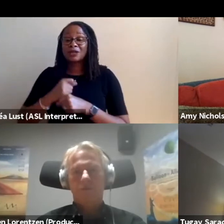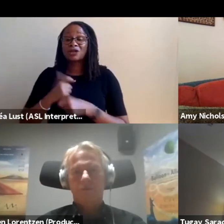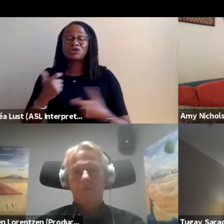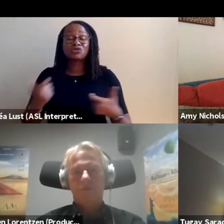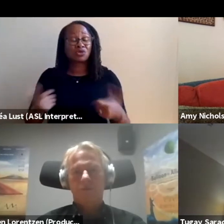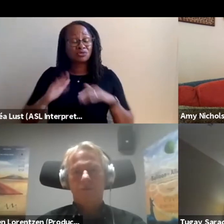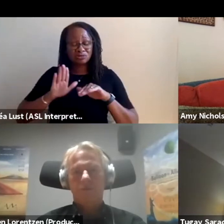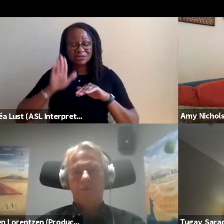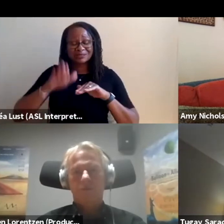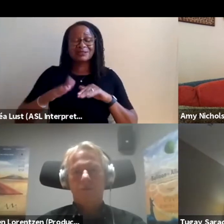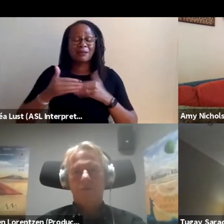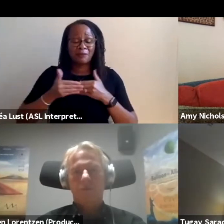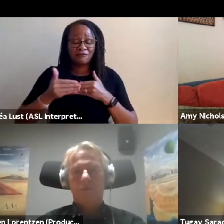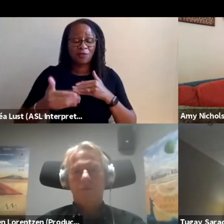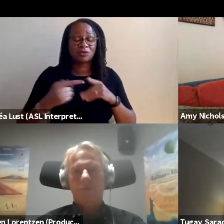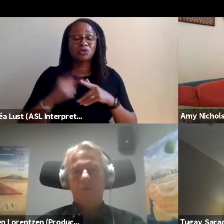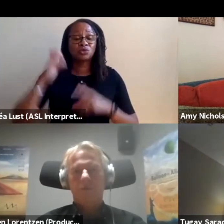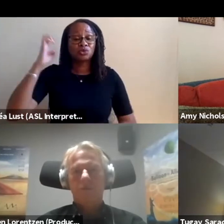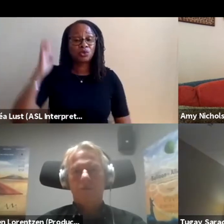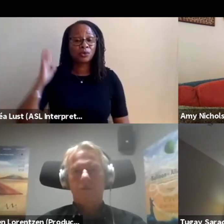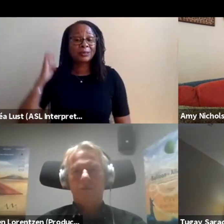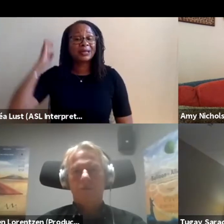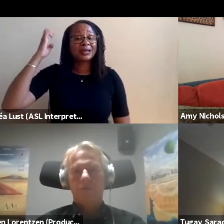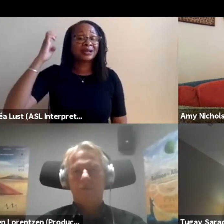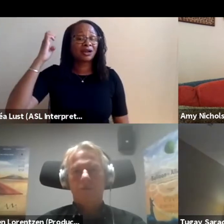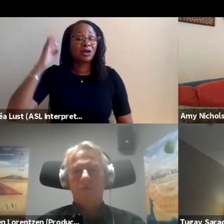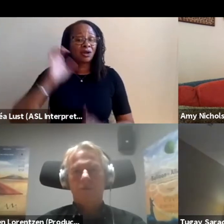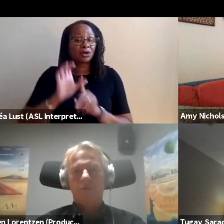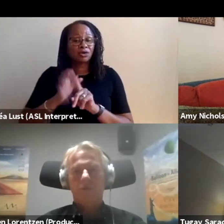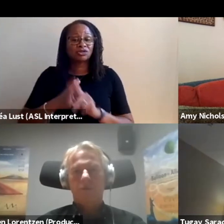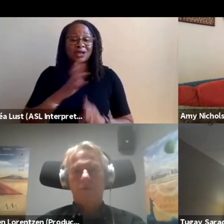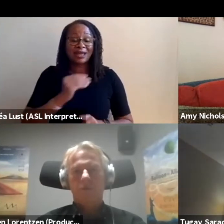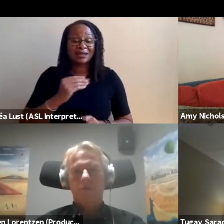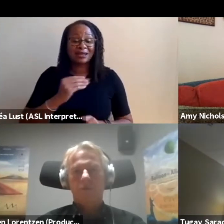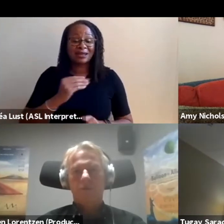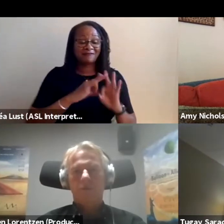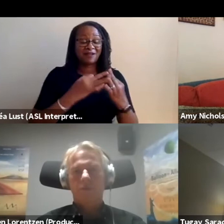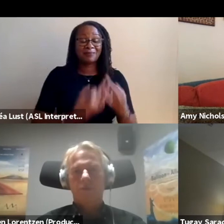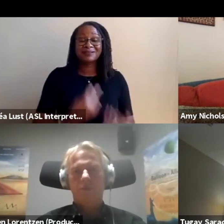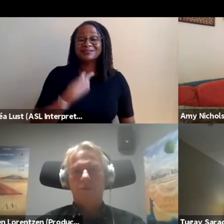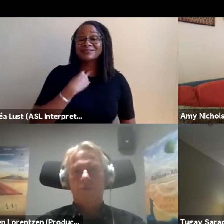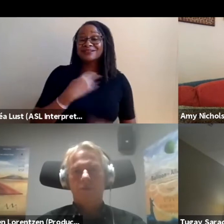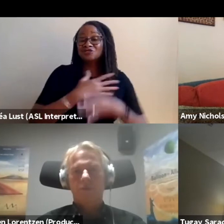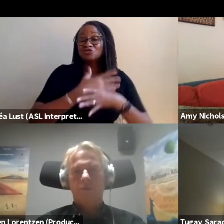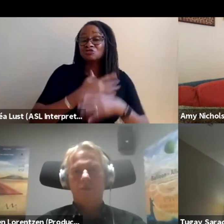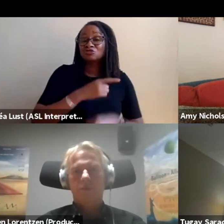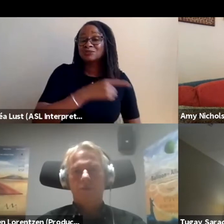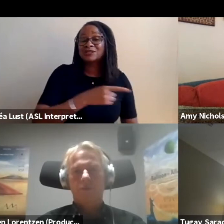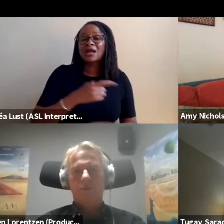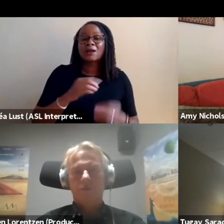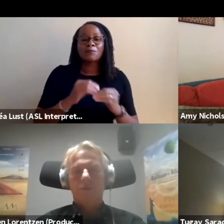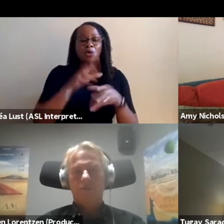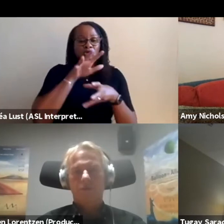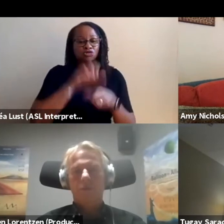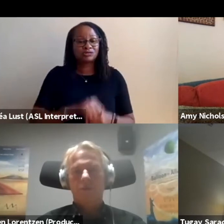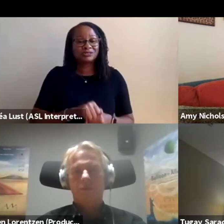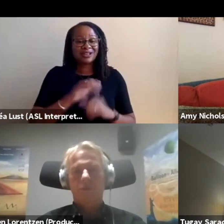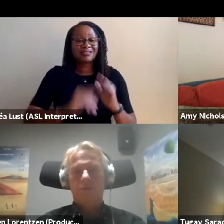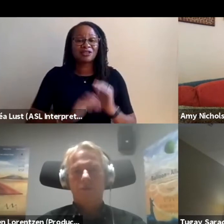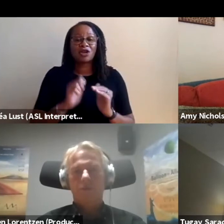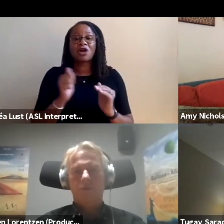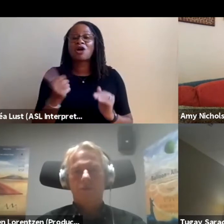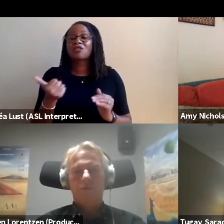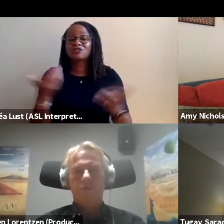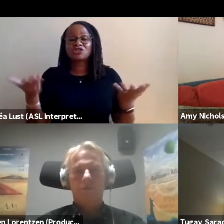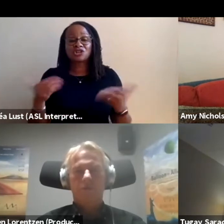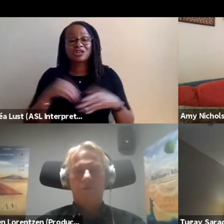forward to Europe. And my family was just more traditional than others here in